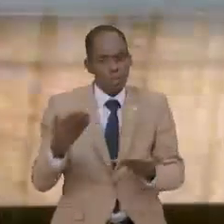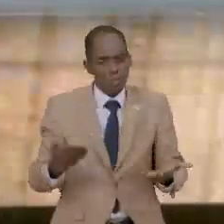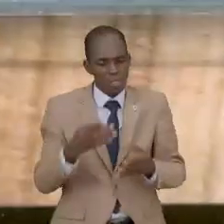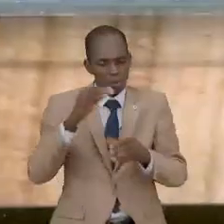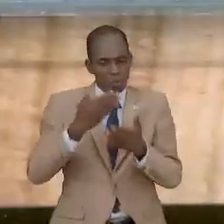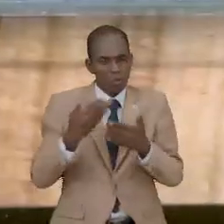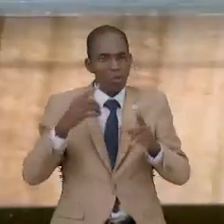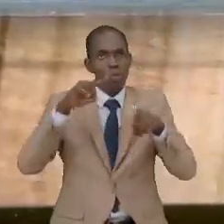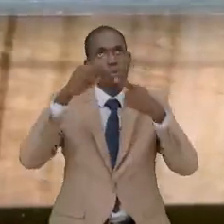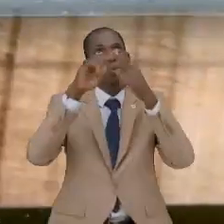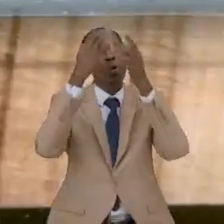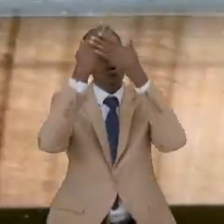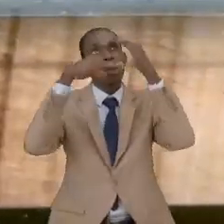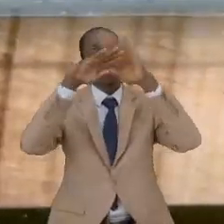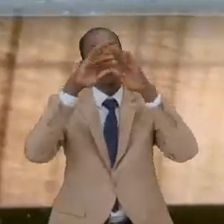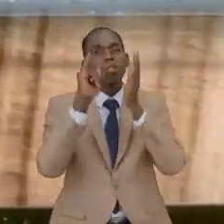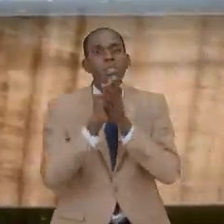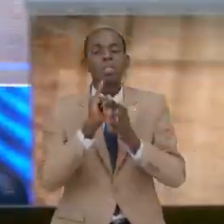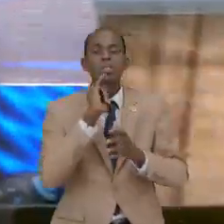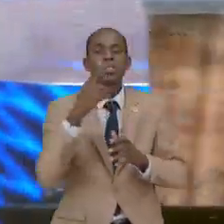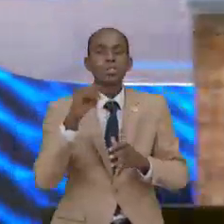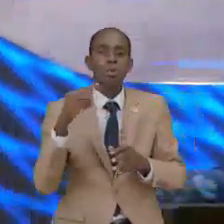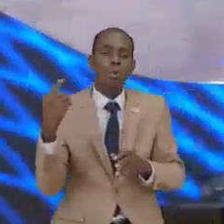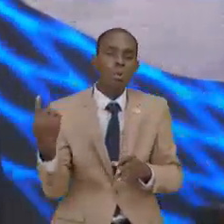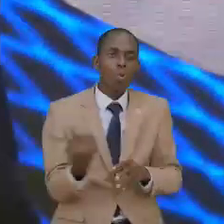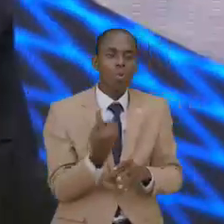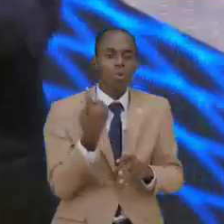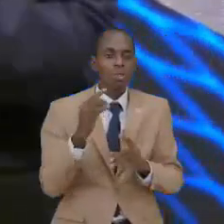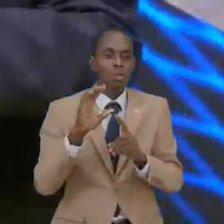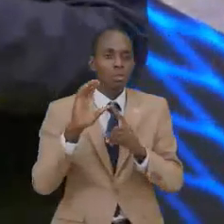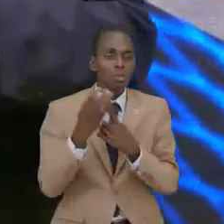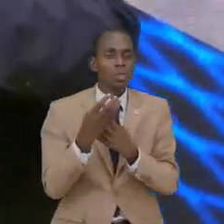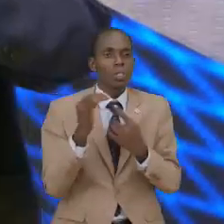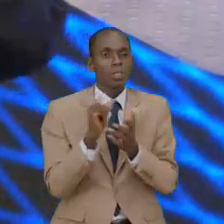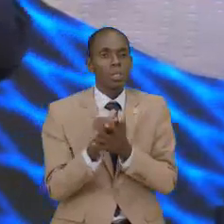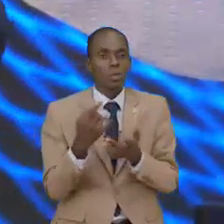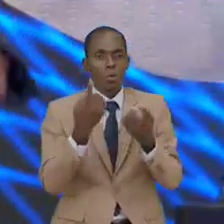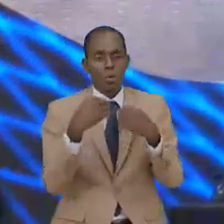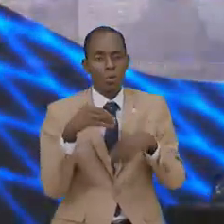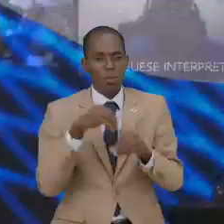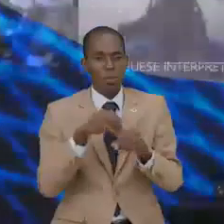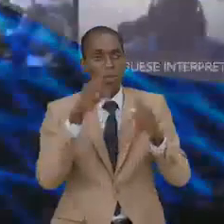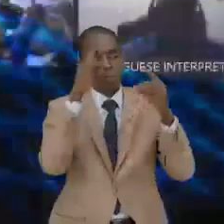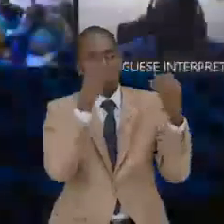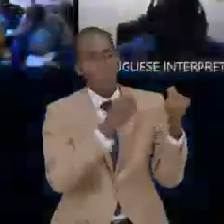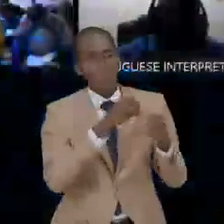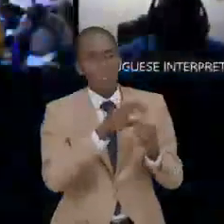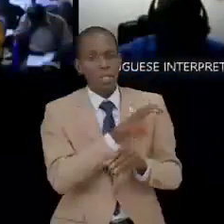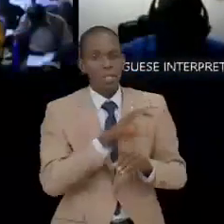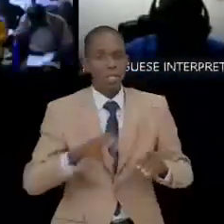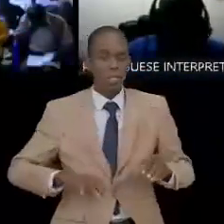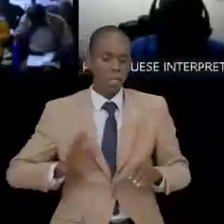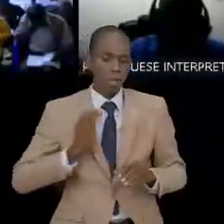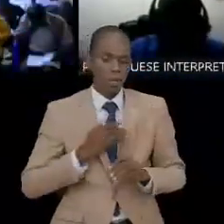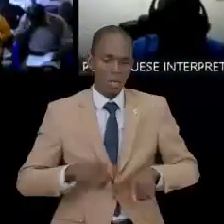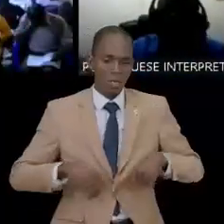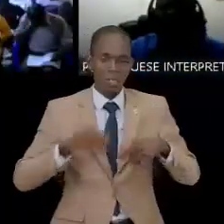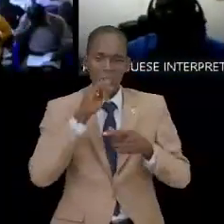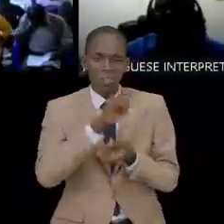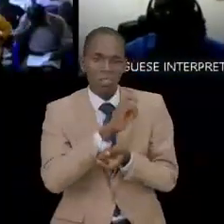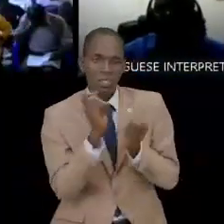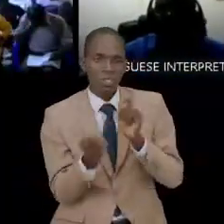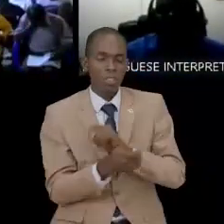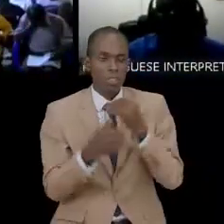That's the only condition, that we come to faith in Christ and then our lives are transformed and we are changed.